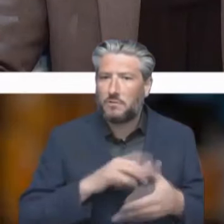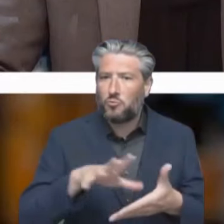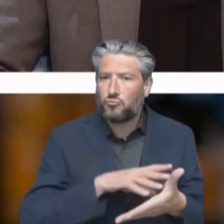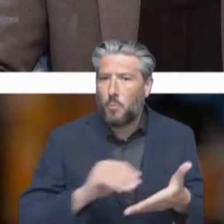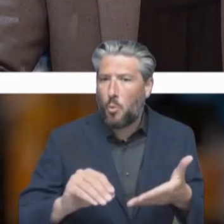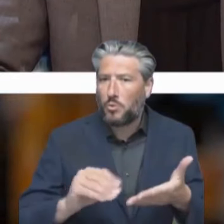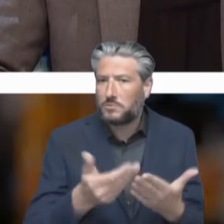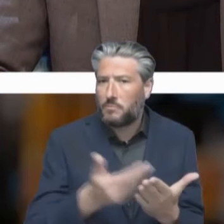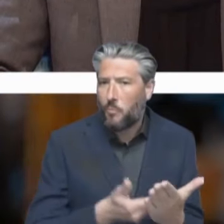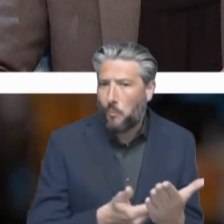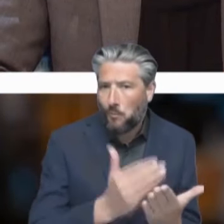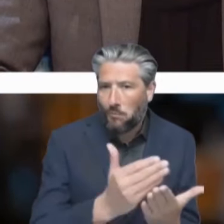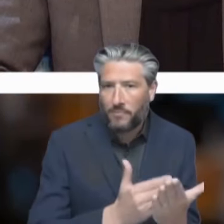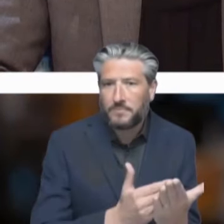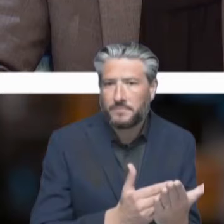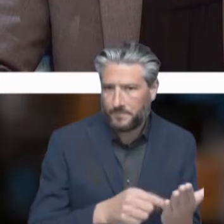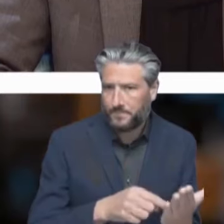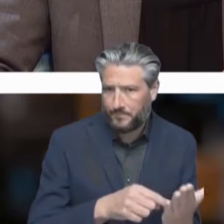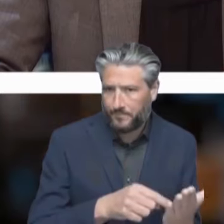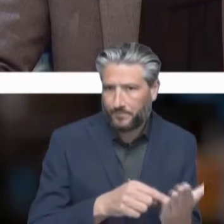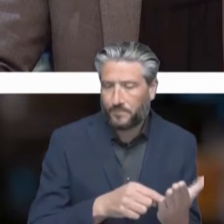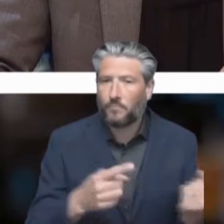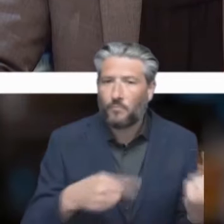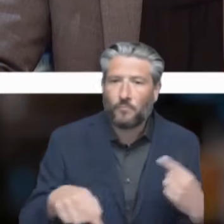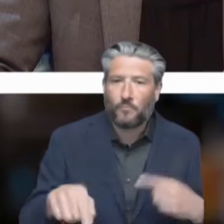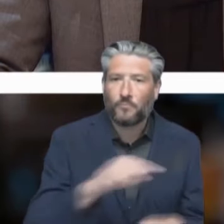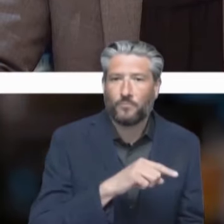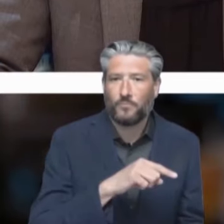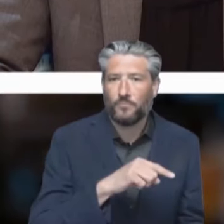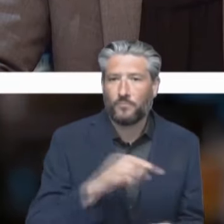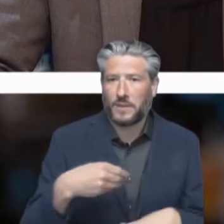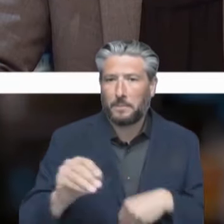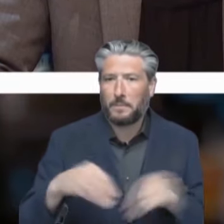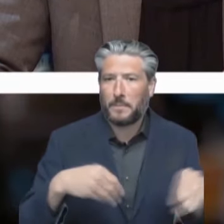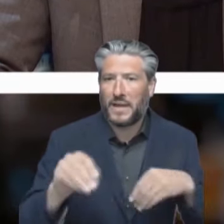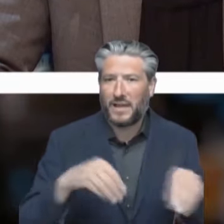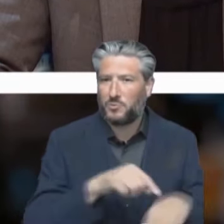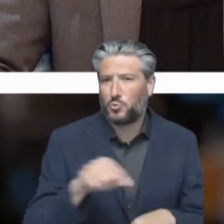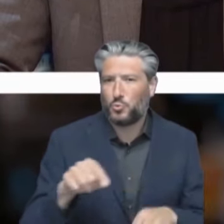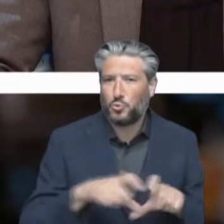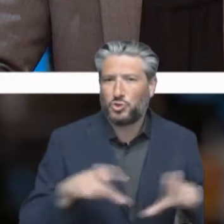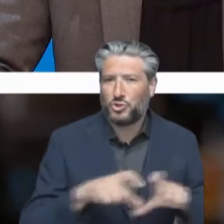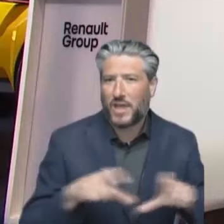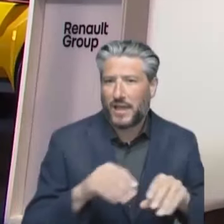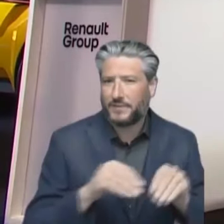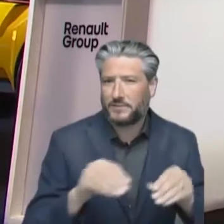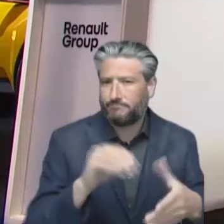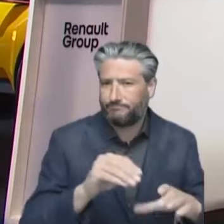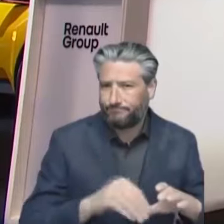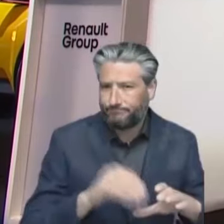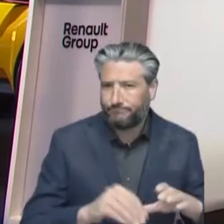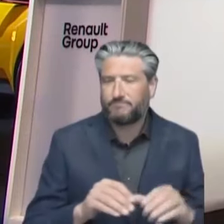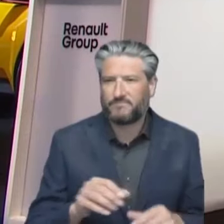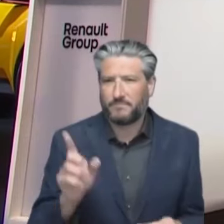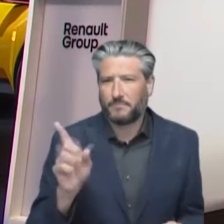of remuneration for redeemable shares. The resolution received 99.94% of favorable votes. It